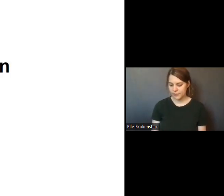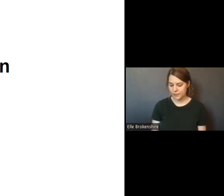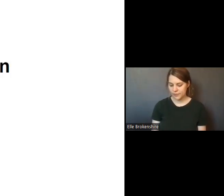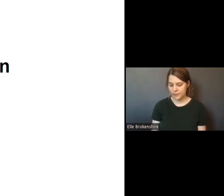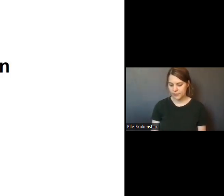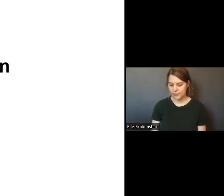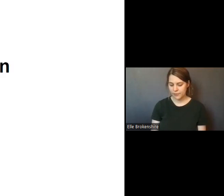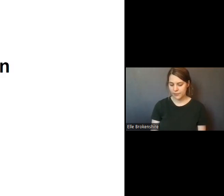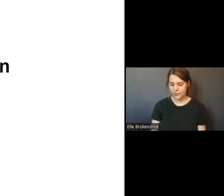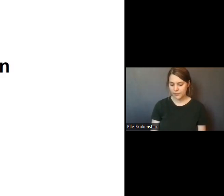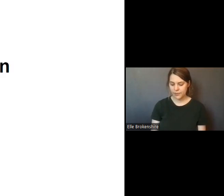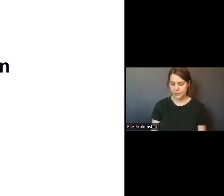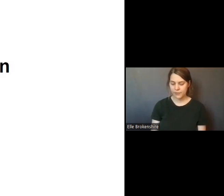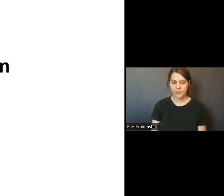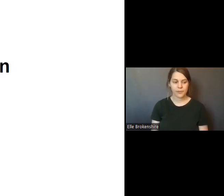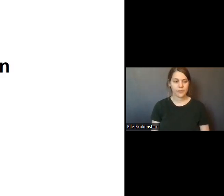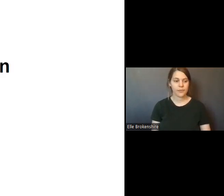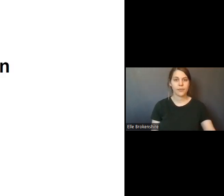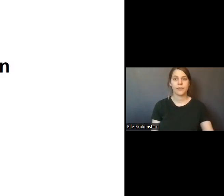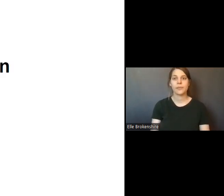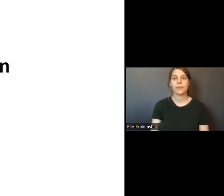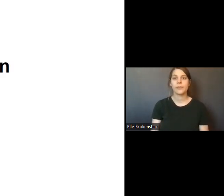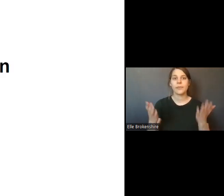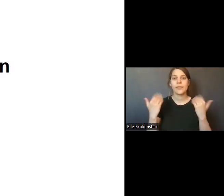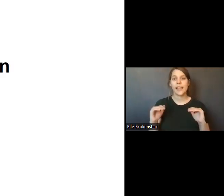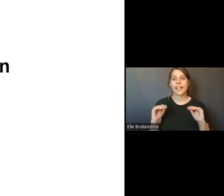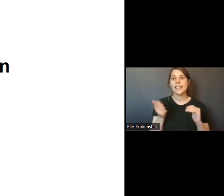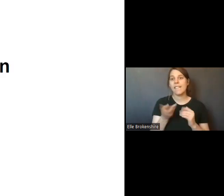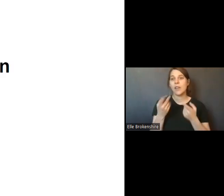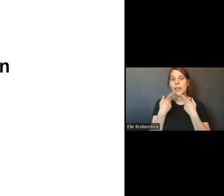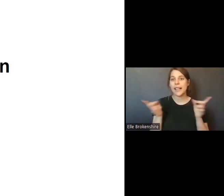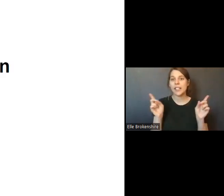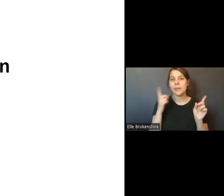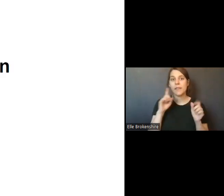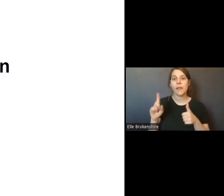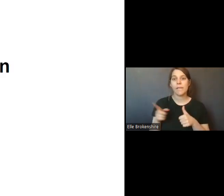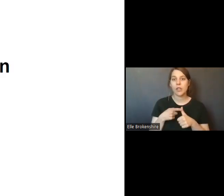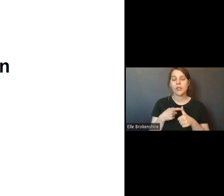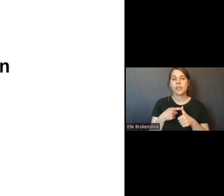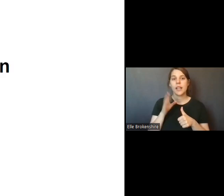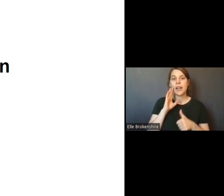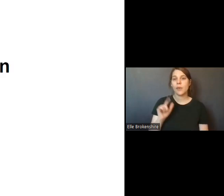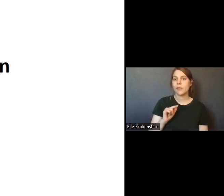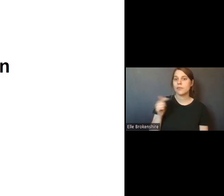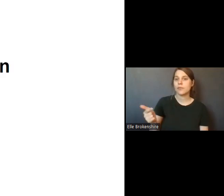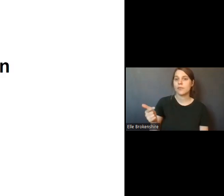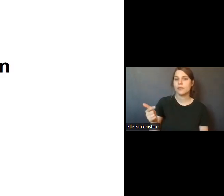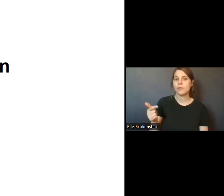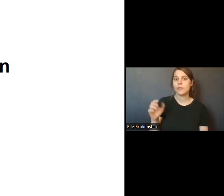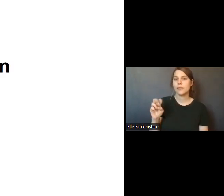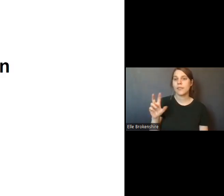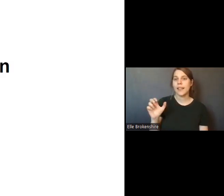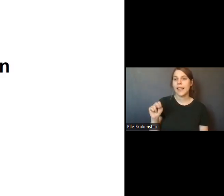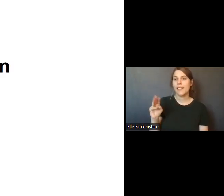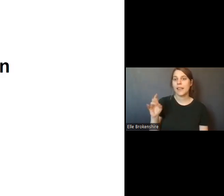Moving on, next on our agenda is a few announcements. I think for the first one, I'm going to turn it over to Evan Miller and